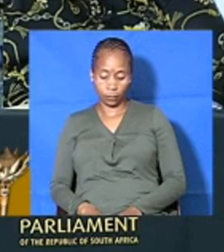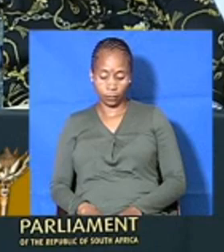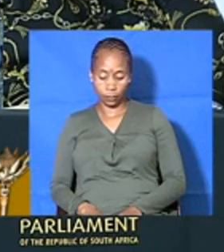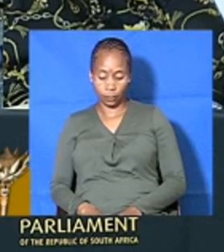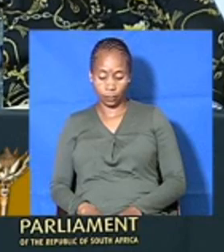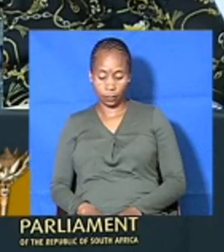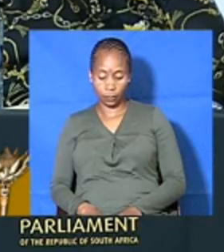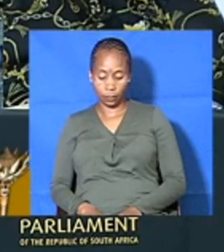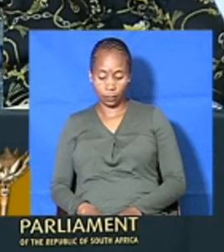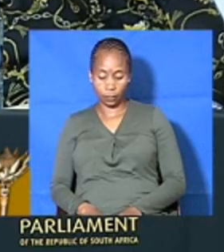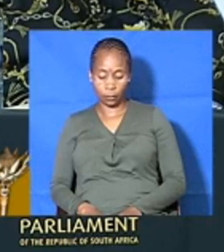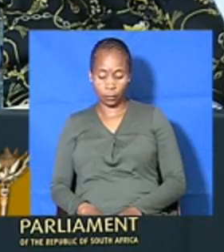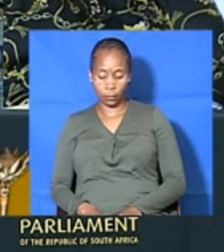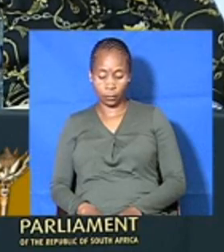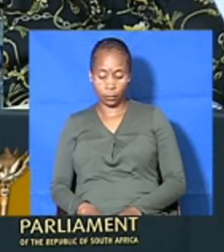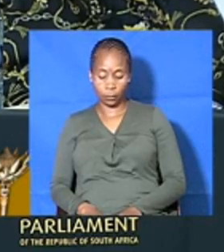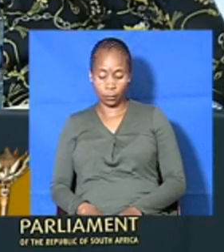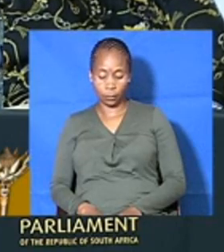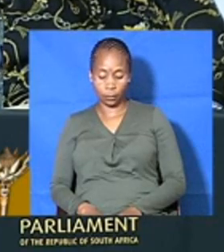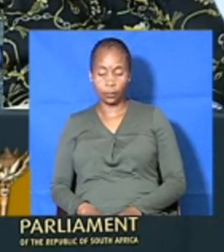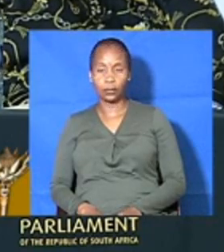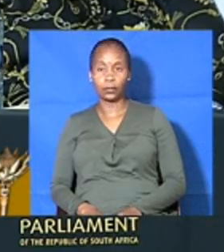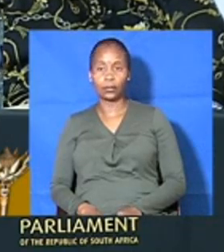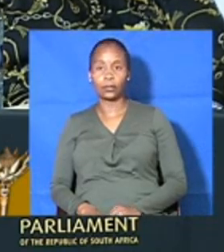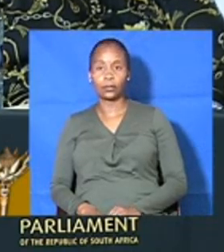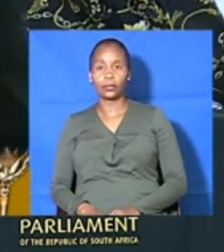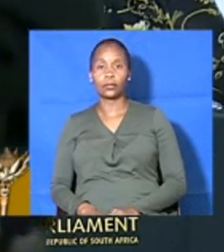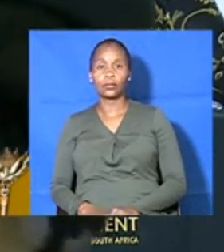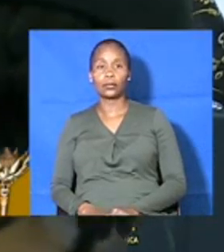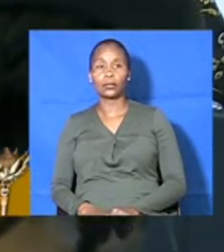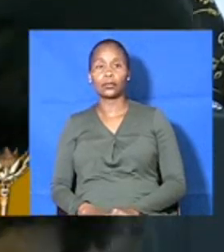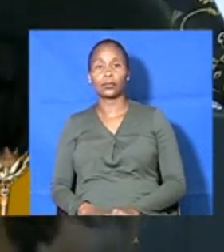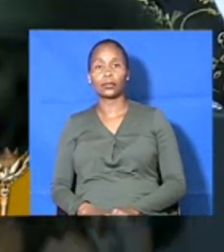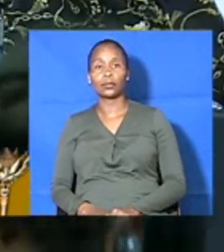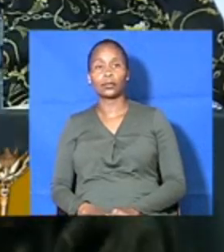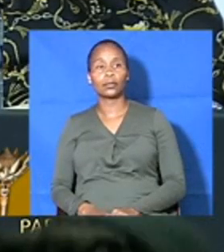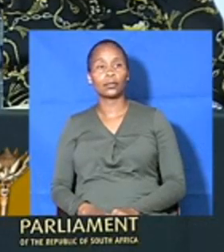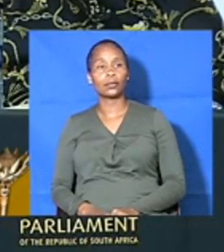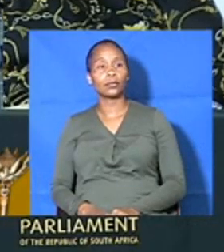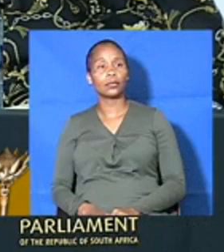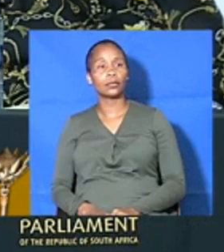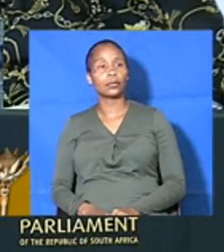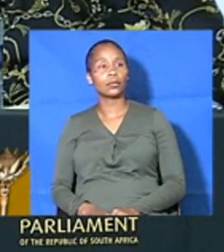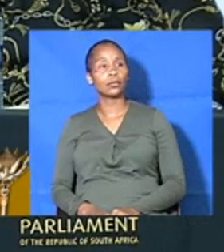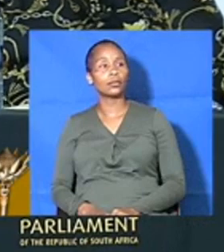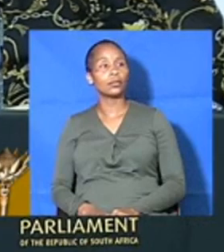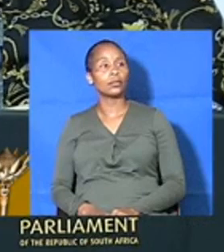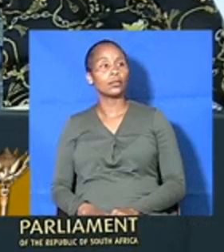2026. If it was possible, I will ask Parliament to short circuit the processes.